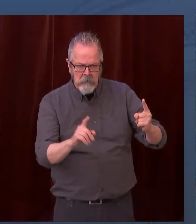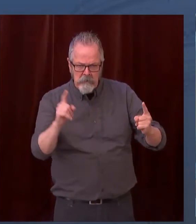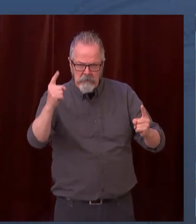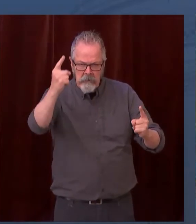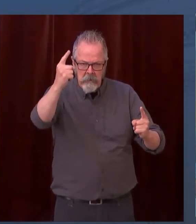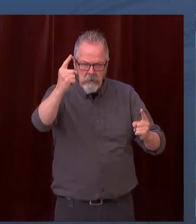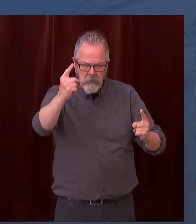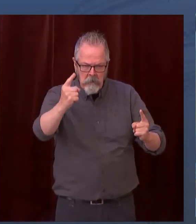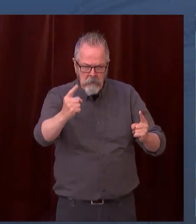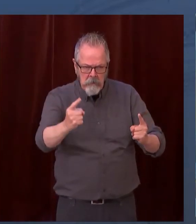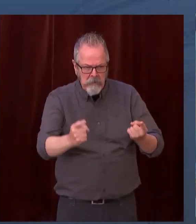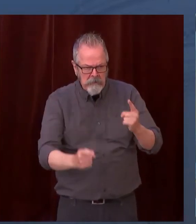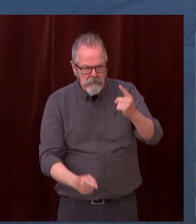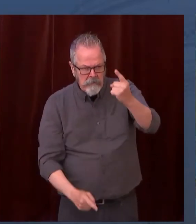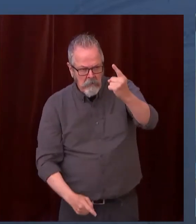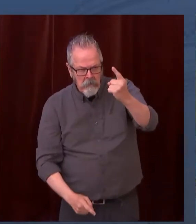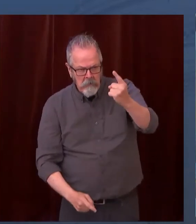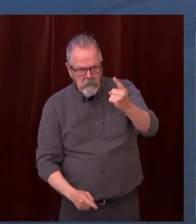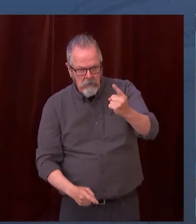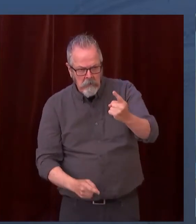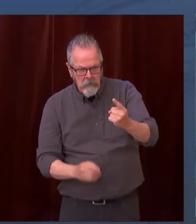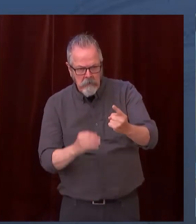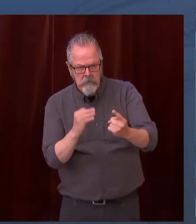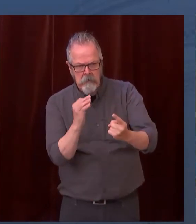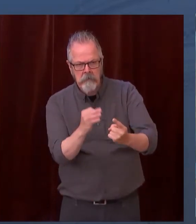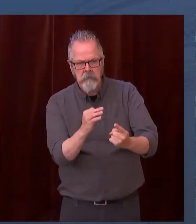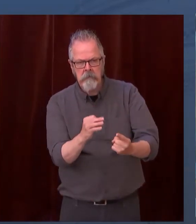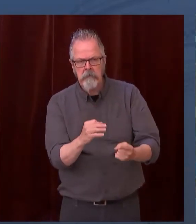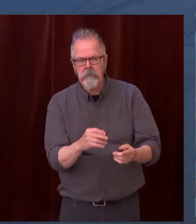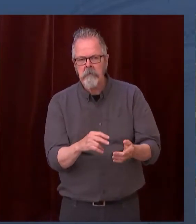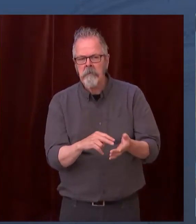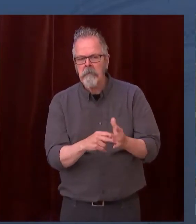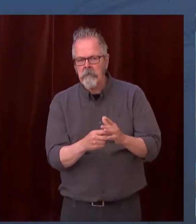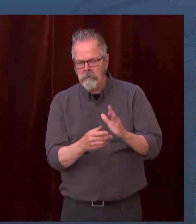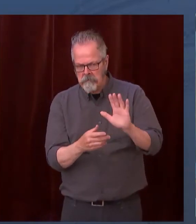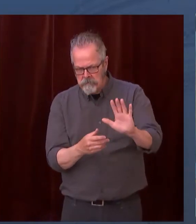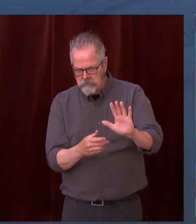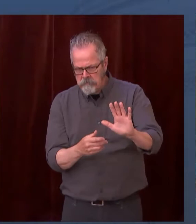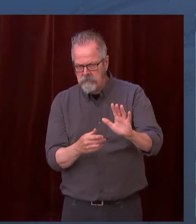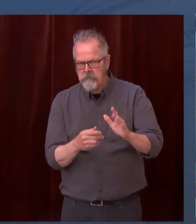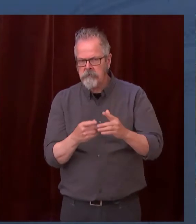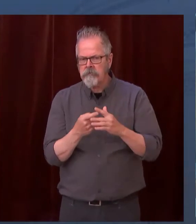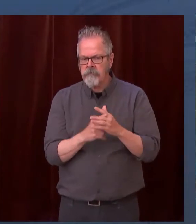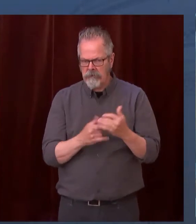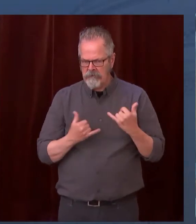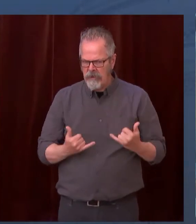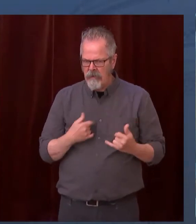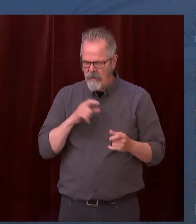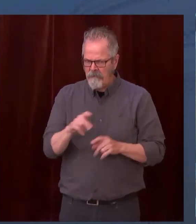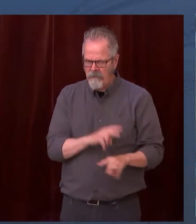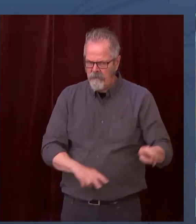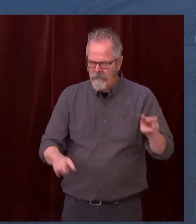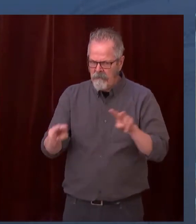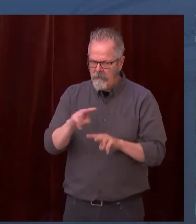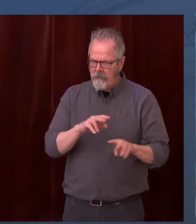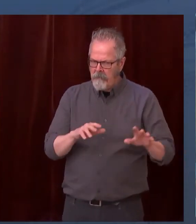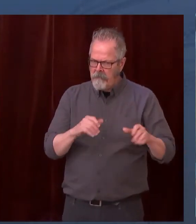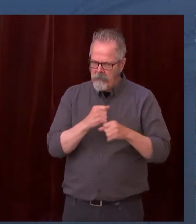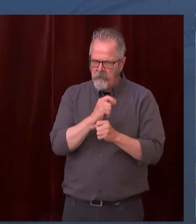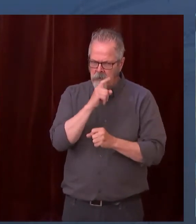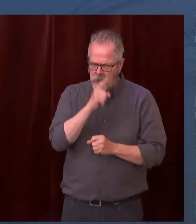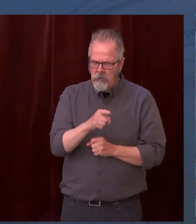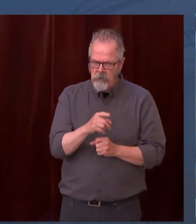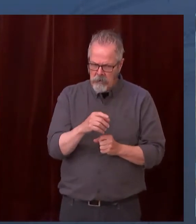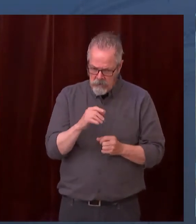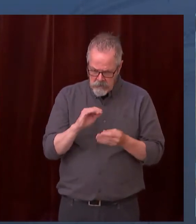know that using face coverings, when other states have done this mandatorily, that actually within 5